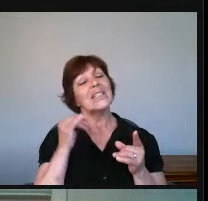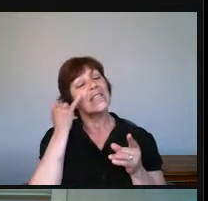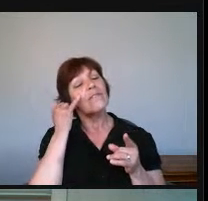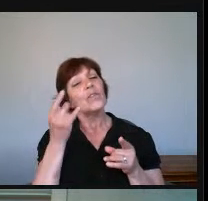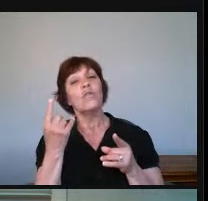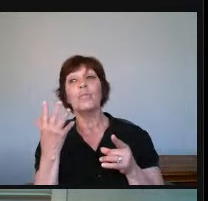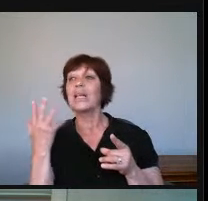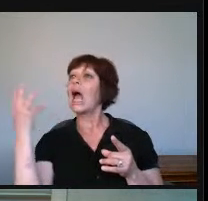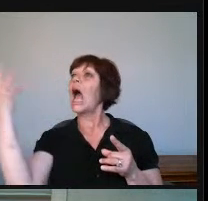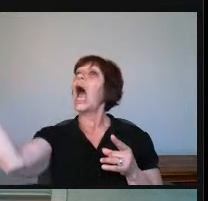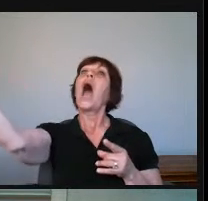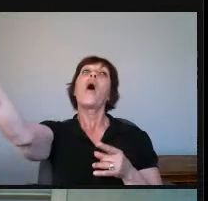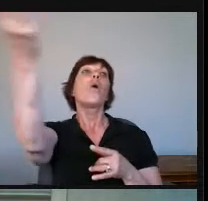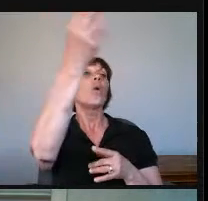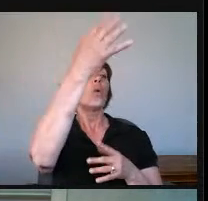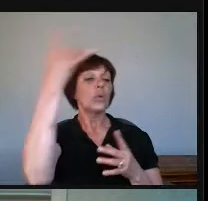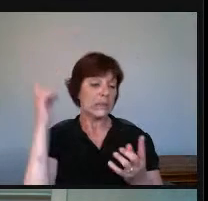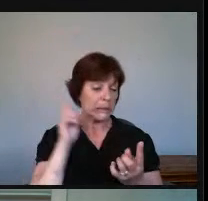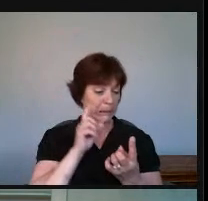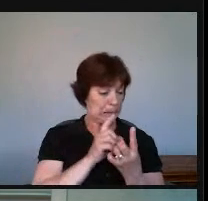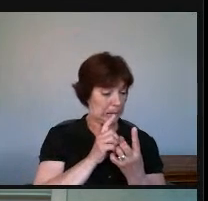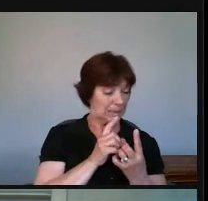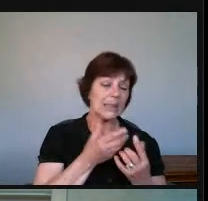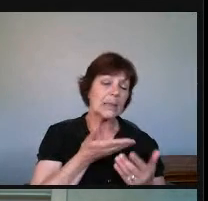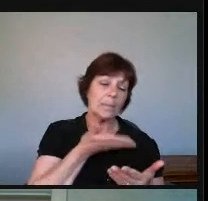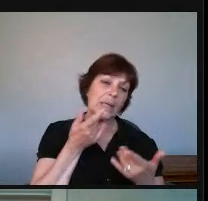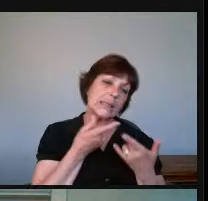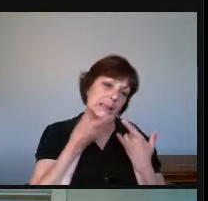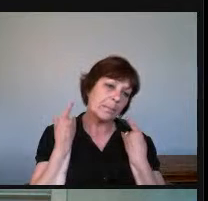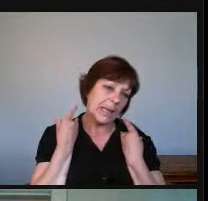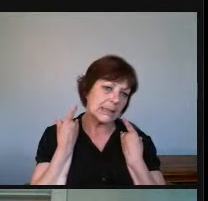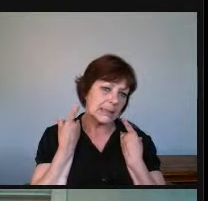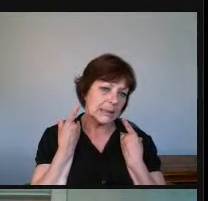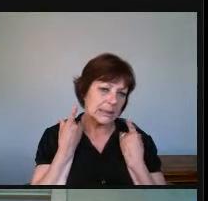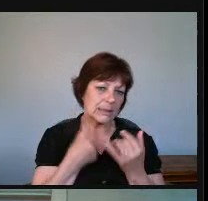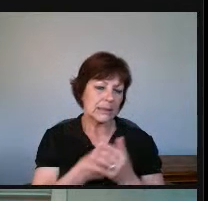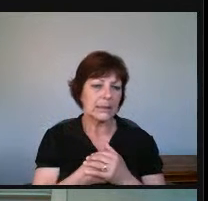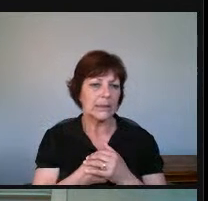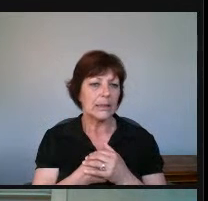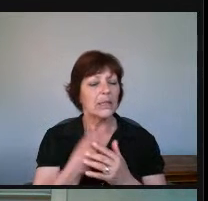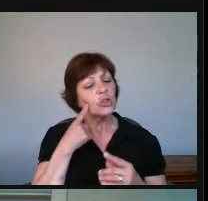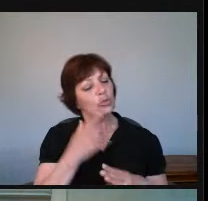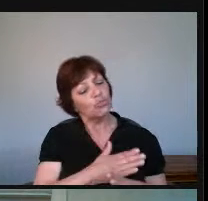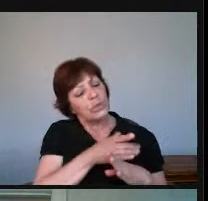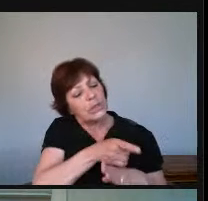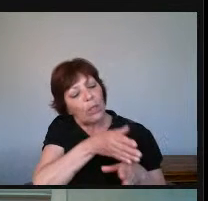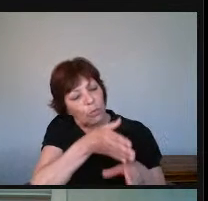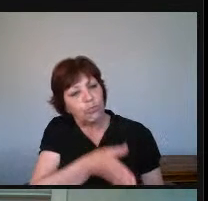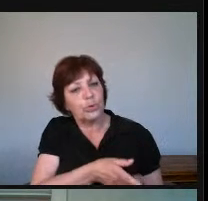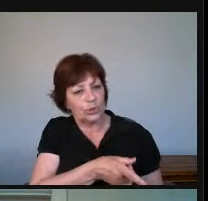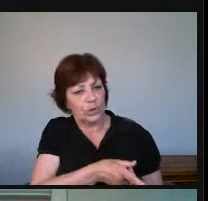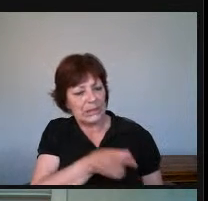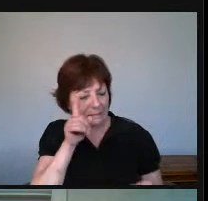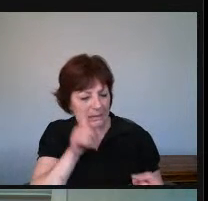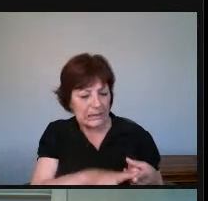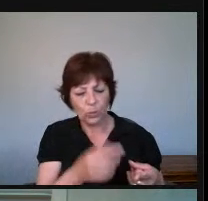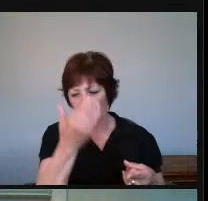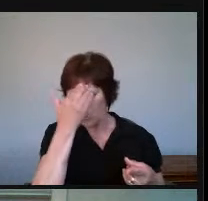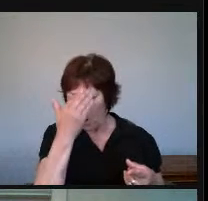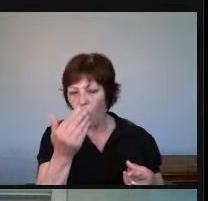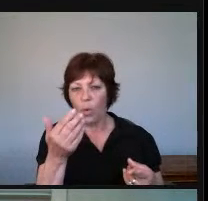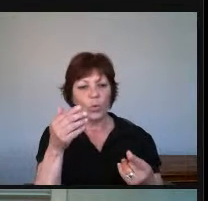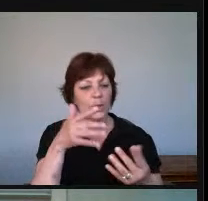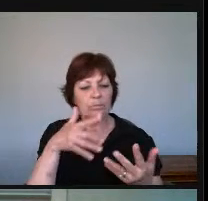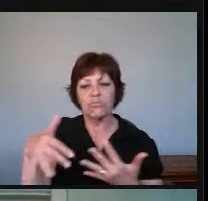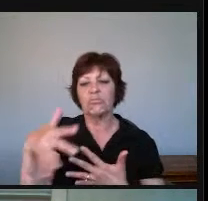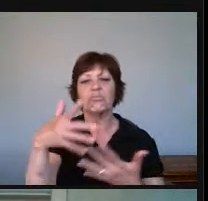been out and about, it's probably best to wear the mask, just to protect that person until we're clear that the virus is not circulating. We've